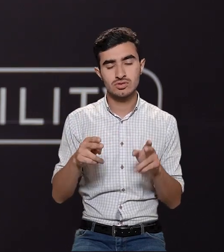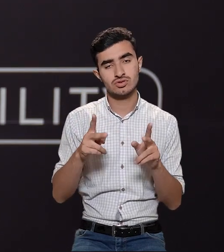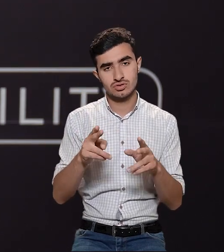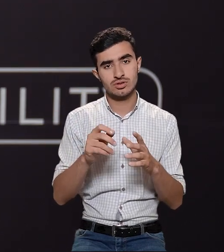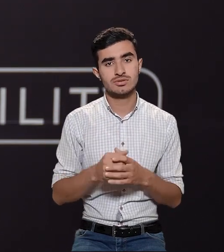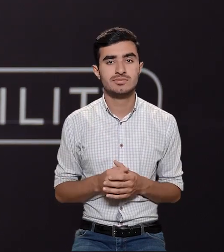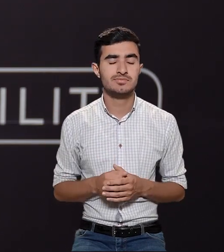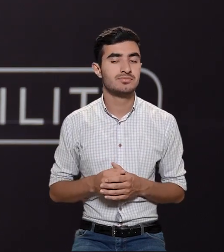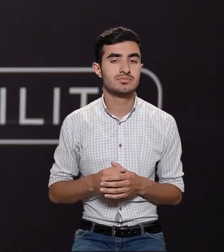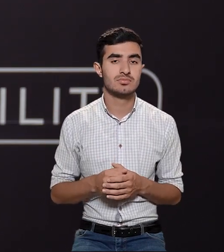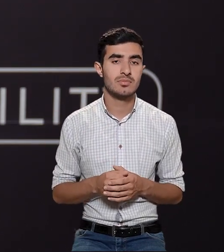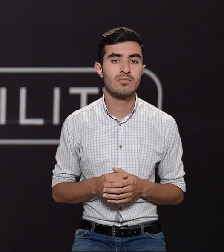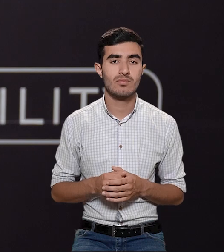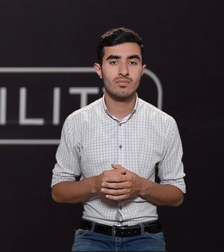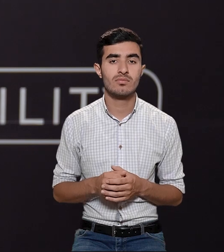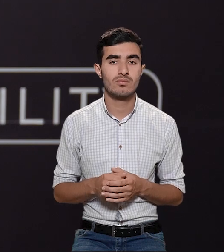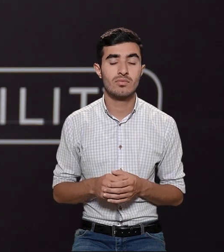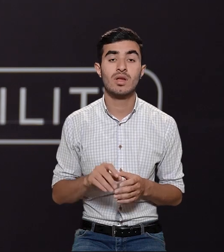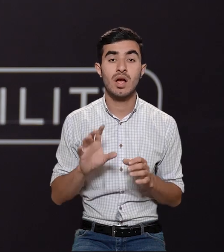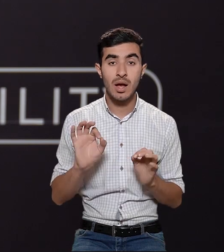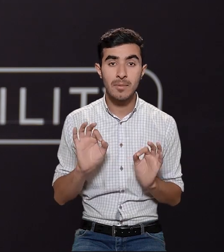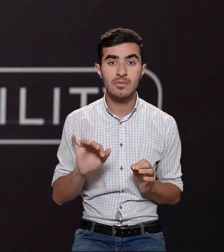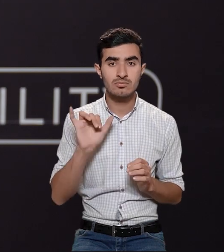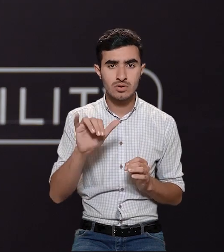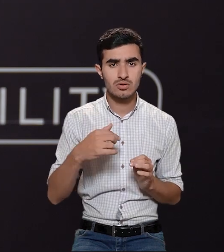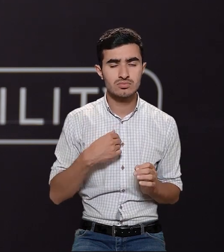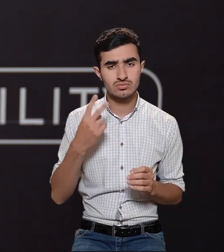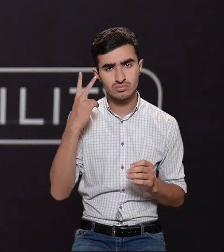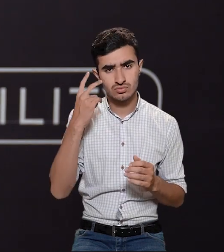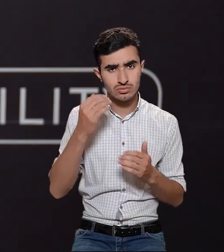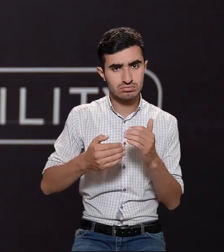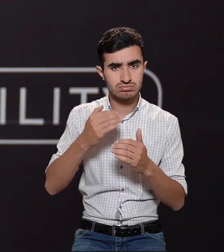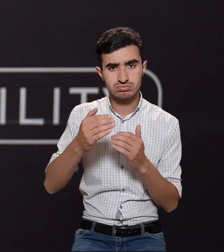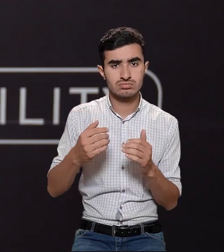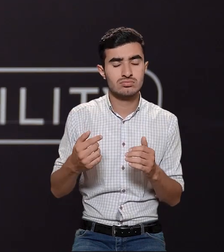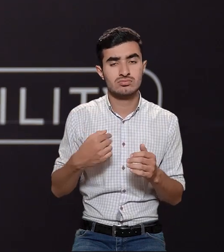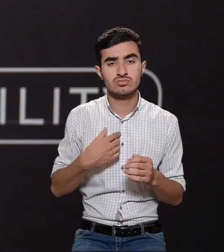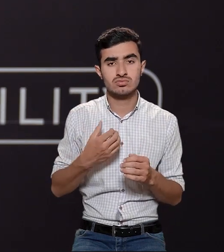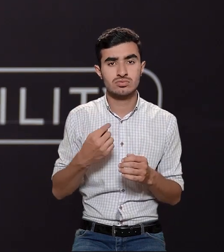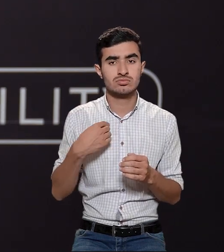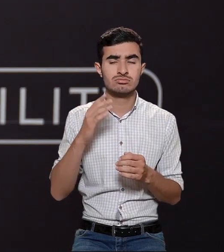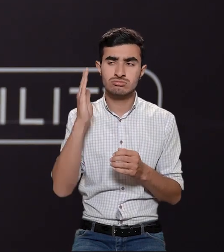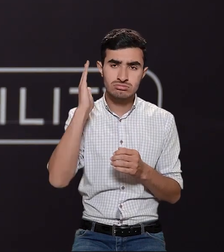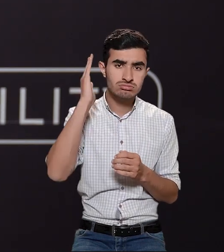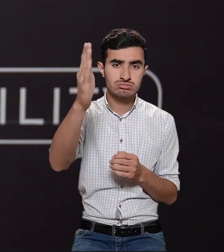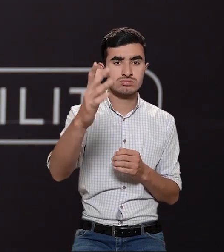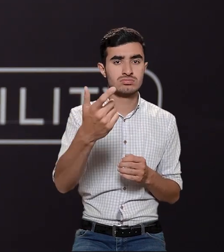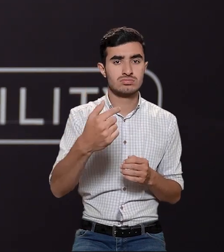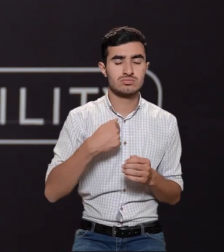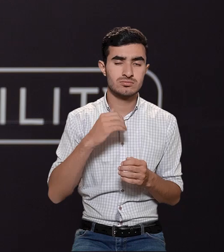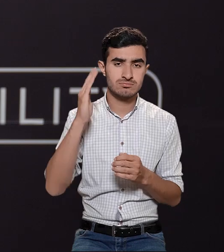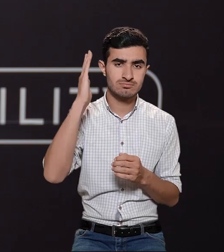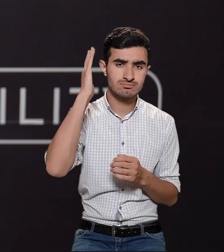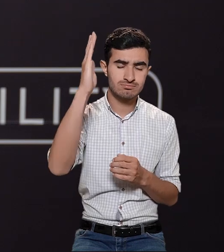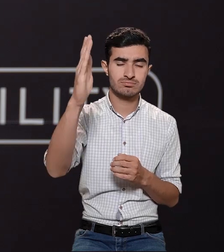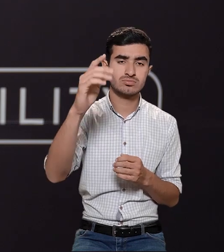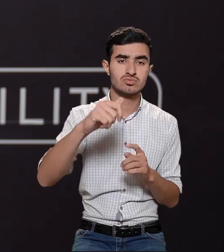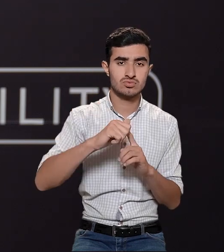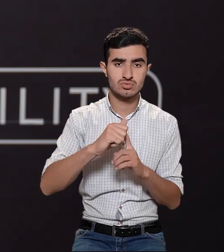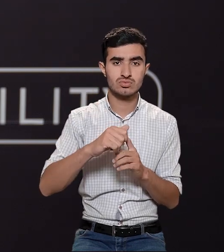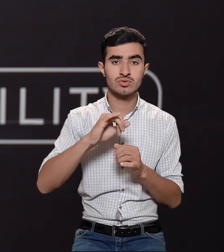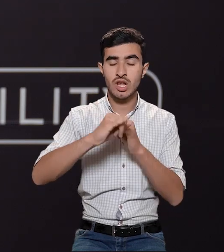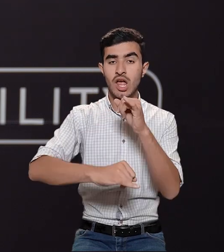obstetrics. So that's what we always look forward, that we should be ahead of everybody and we should be at par with